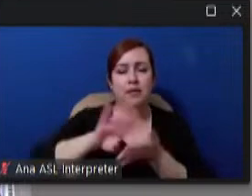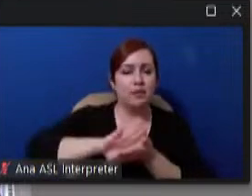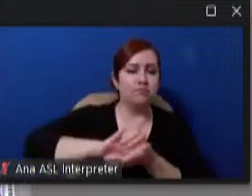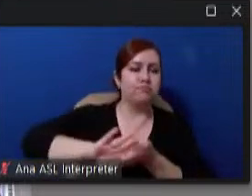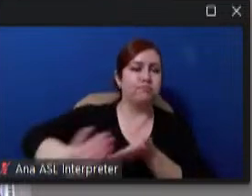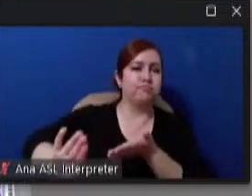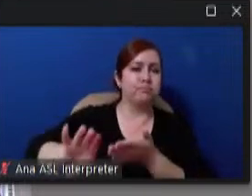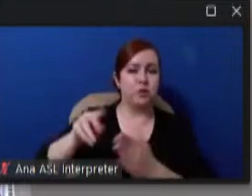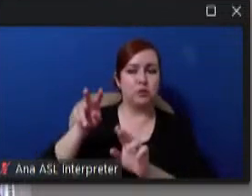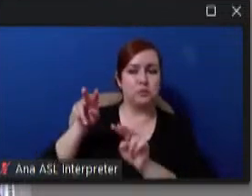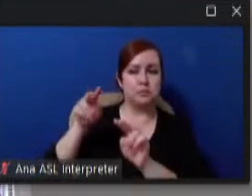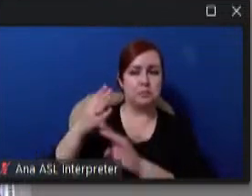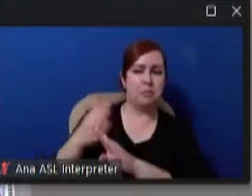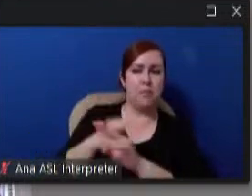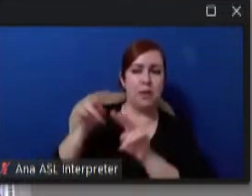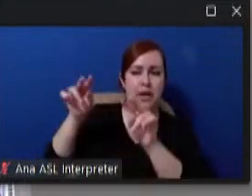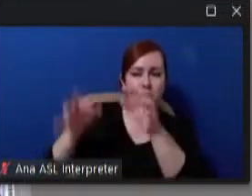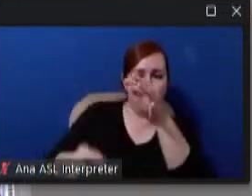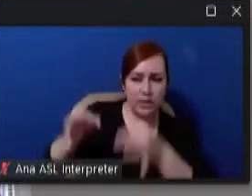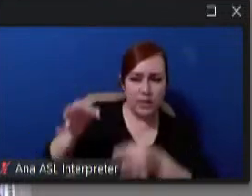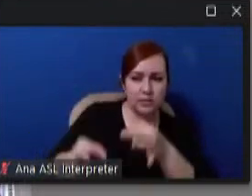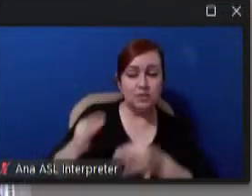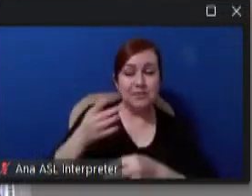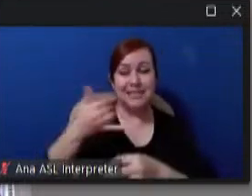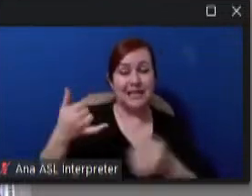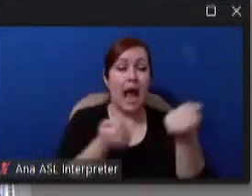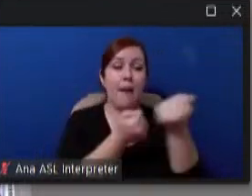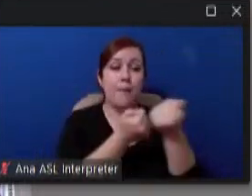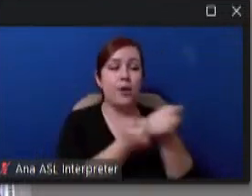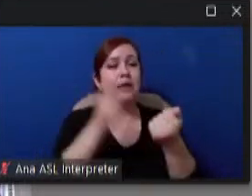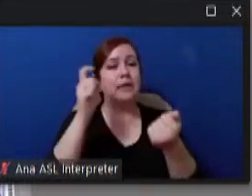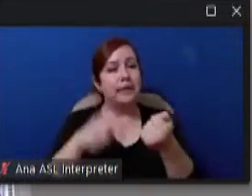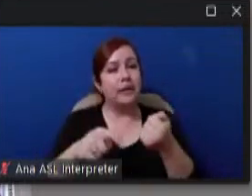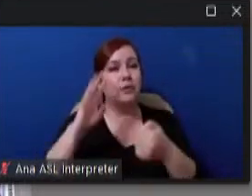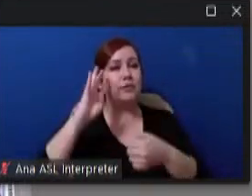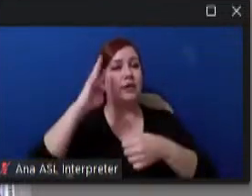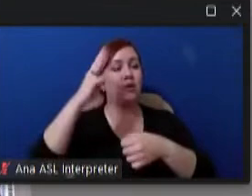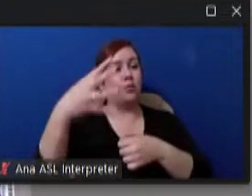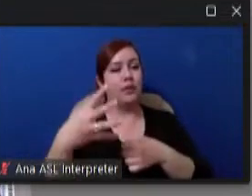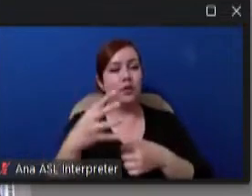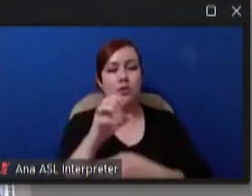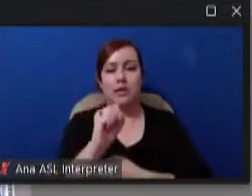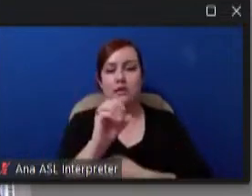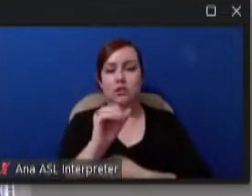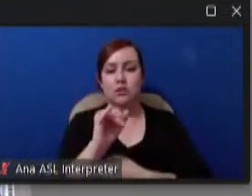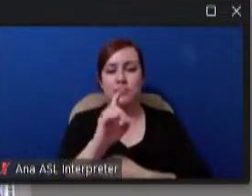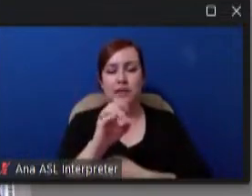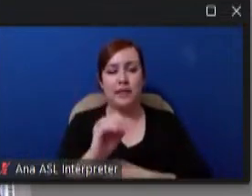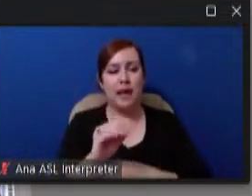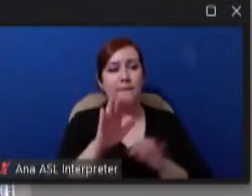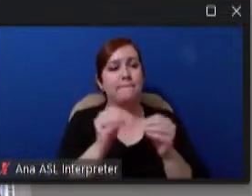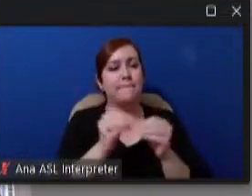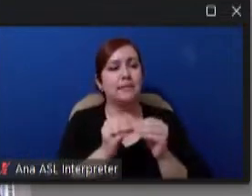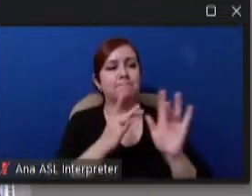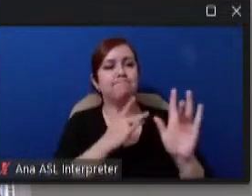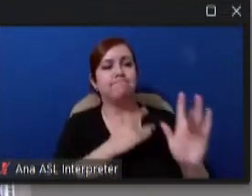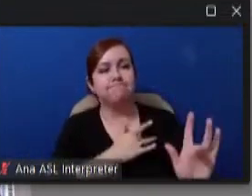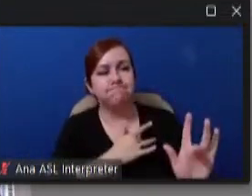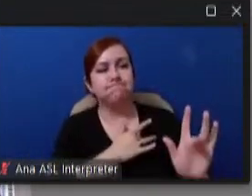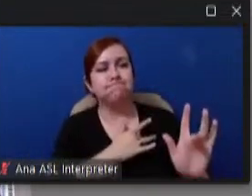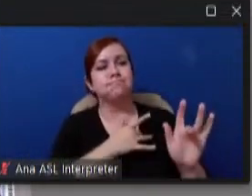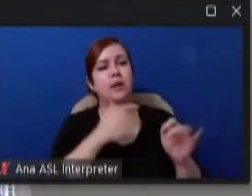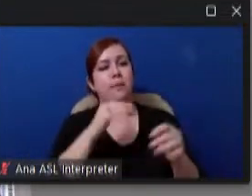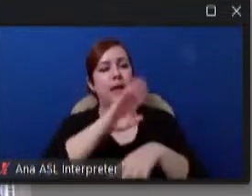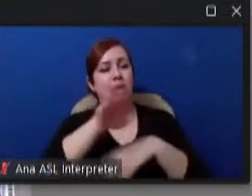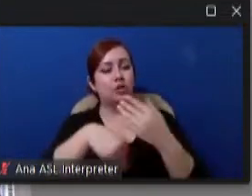She requires support. We must create a more compassionate and inclusive society